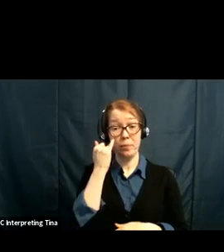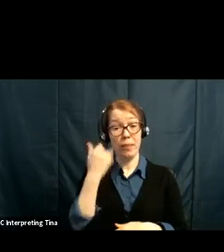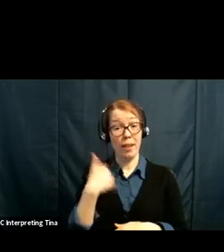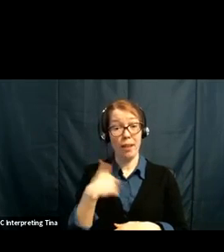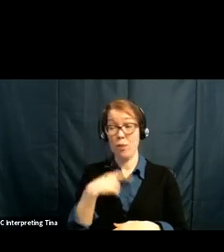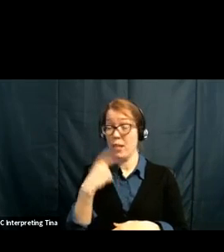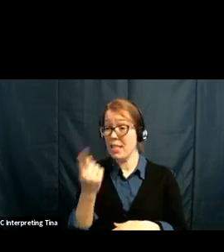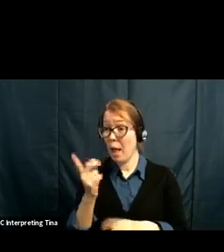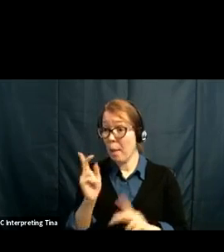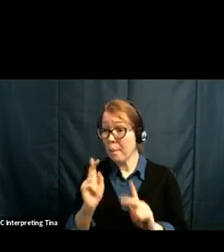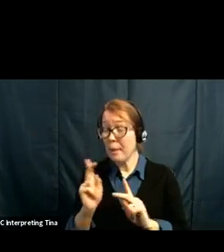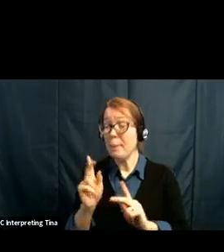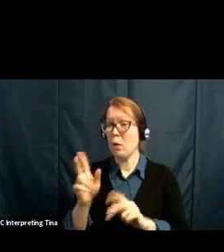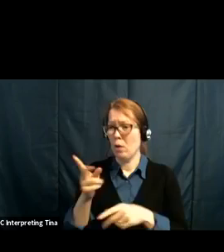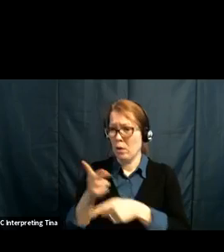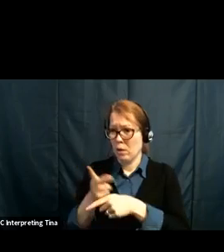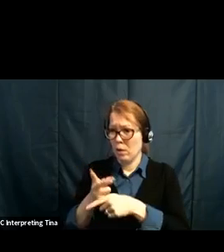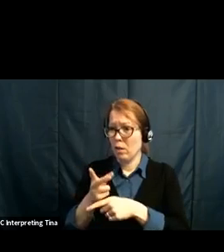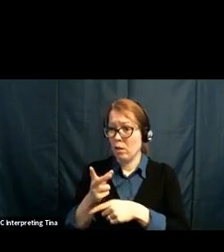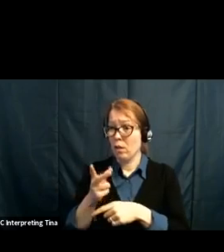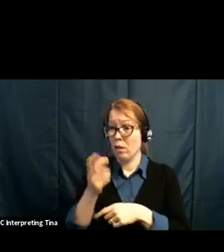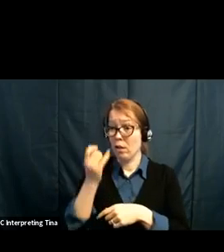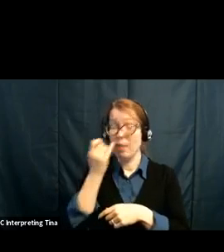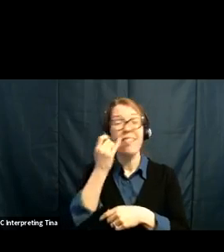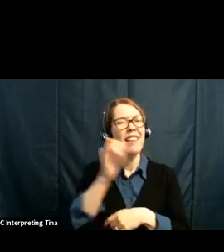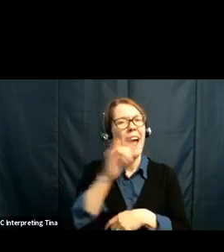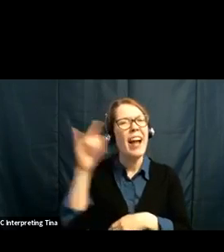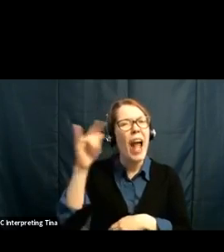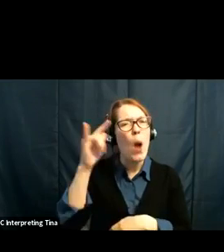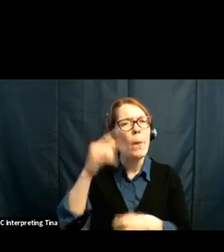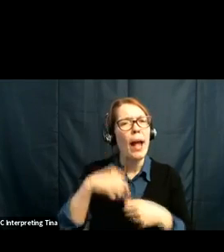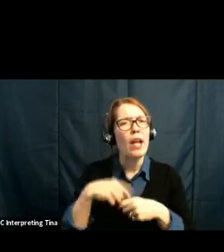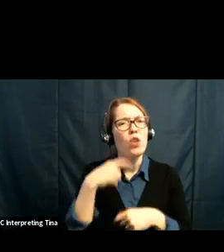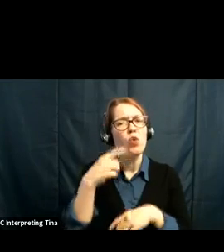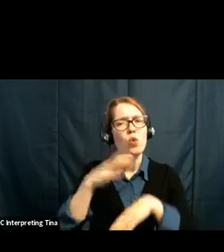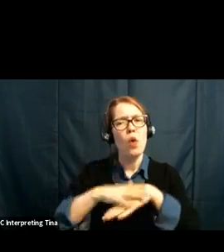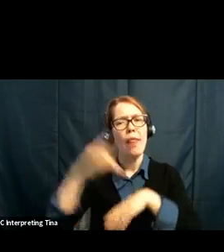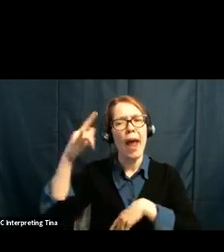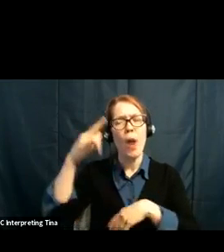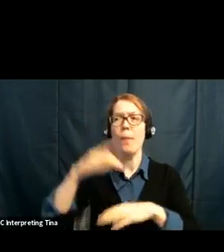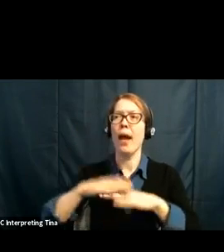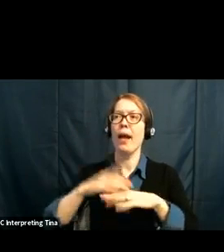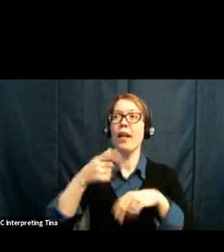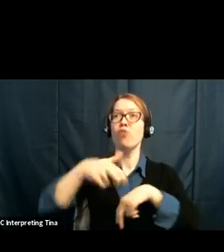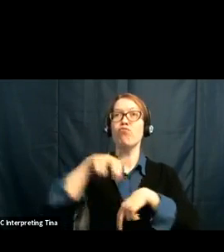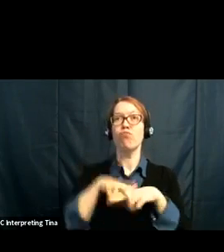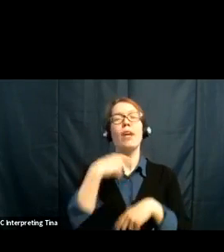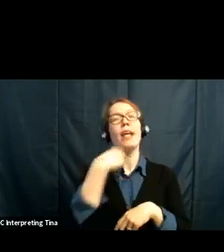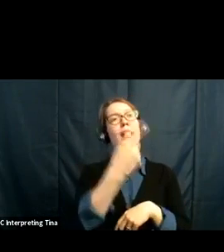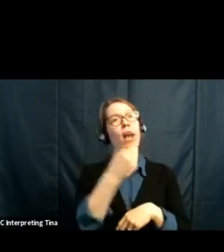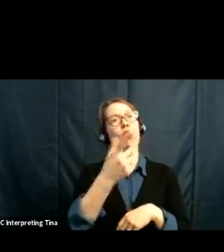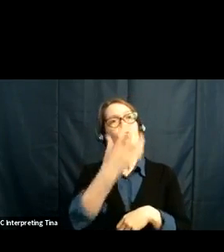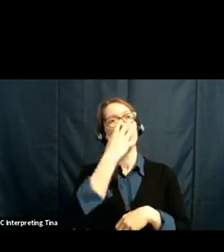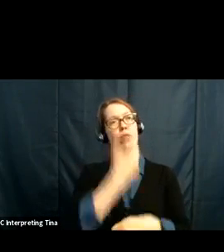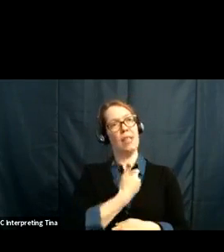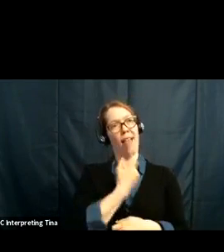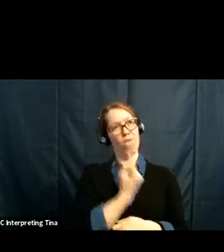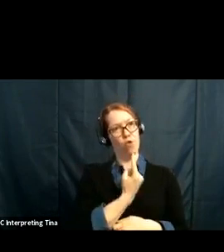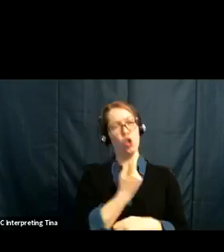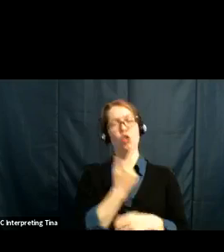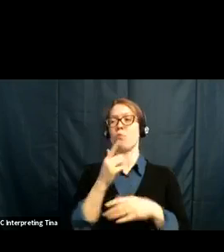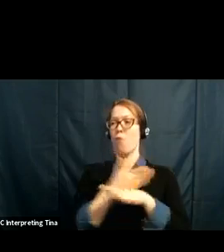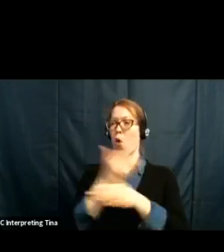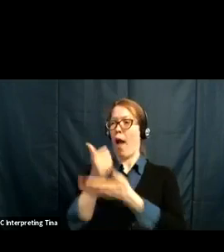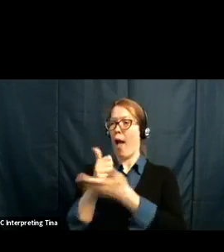caregivers, when the oxygen mask drops down, put your own mask on so that then you can help care for others. We need to help